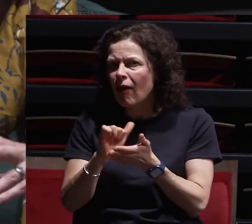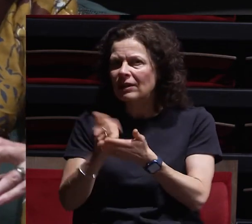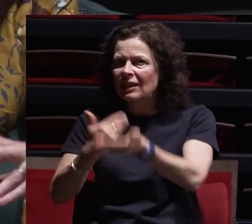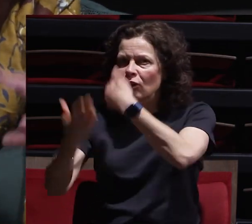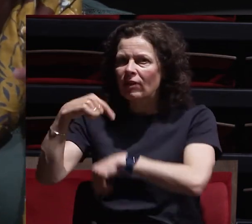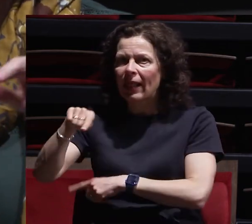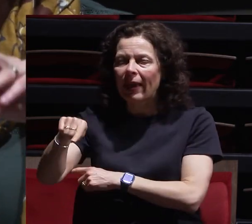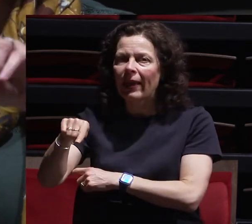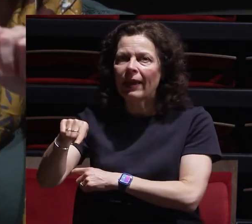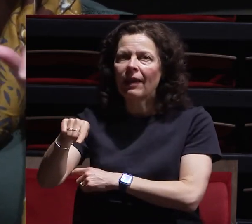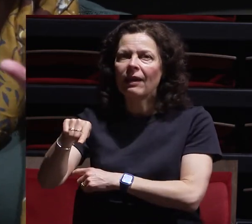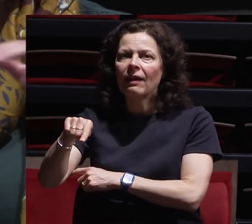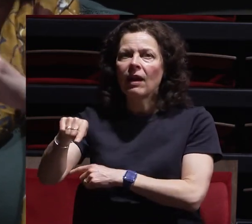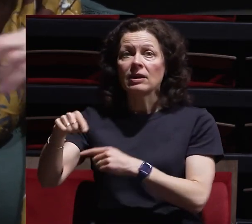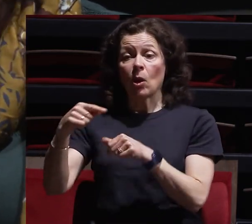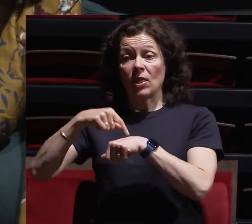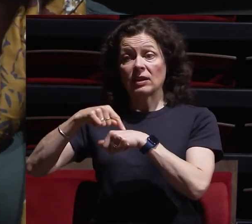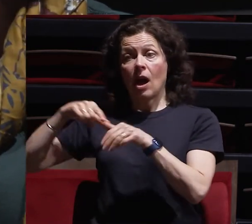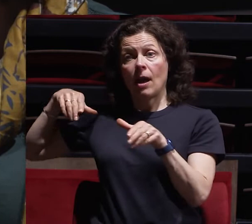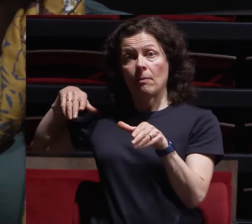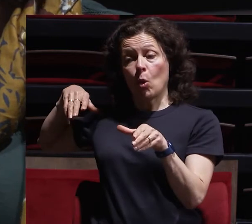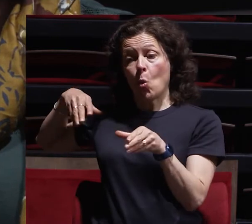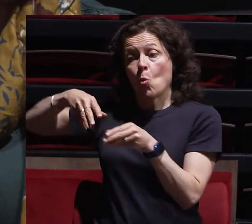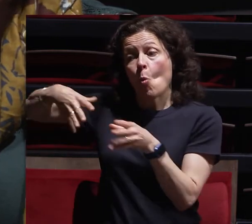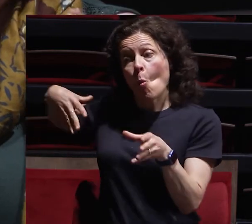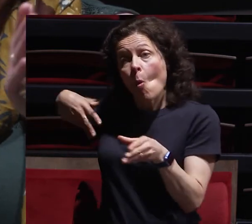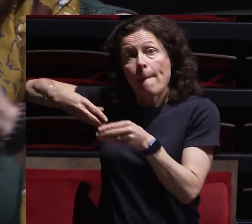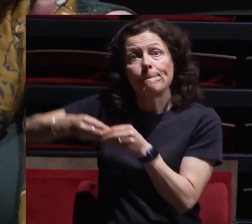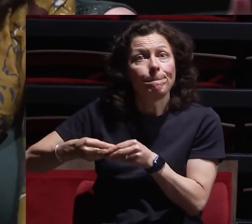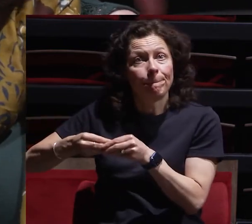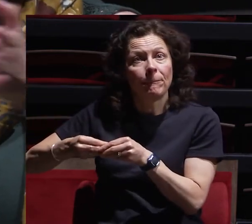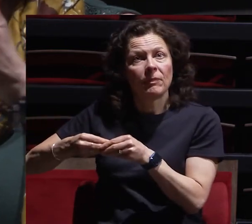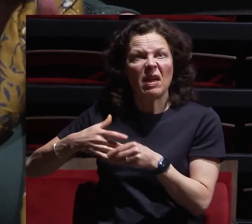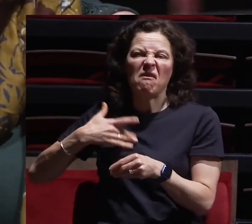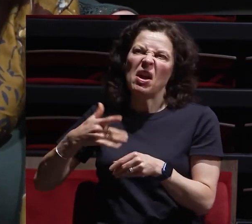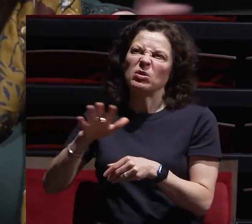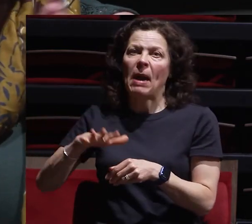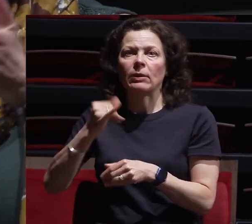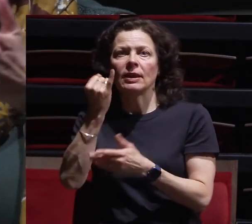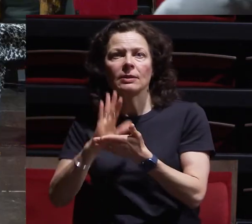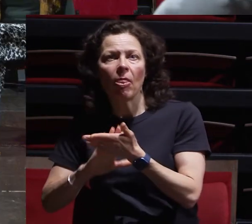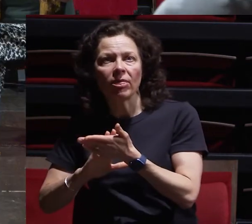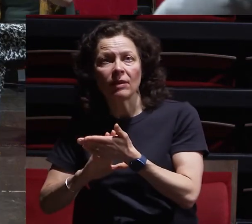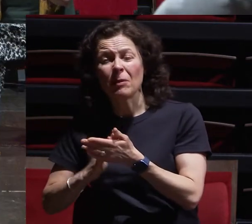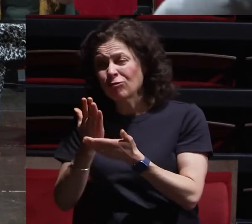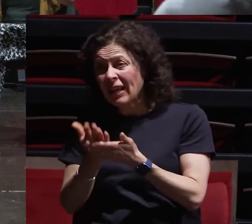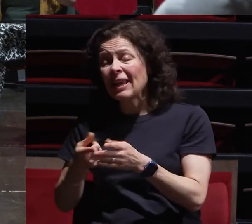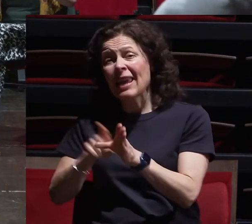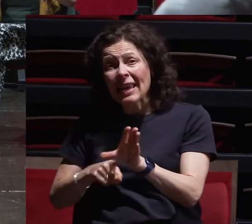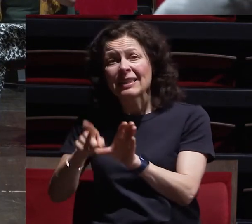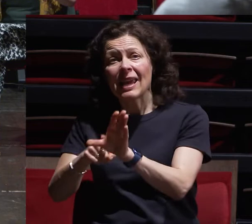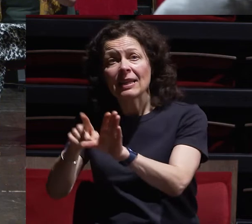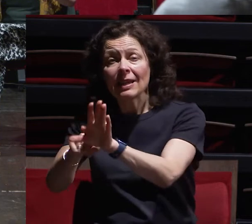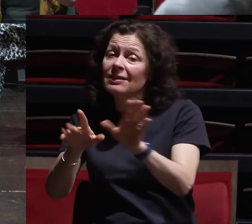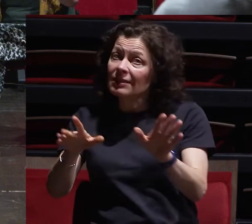not exactly right historically. Like the way talking about time works, it shrinks like years and years worth of events into what feels like